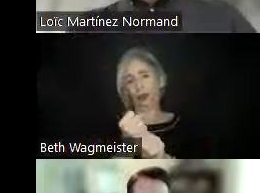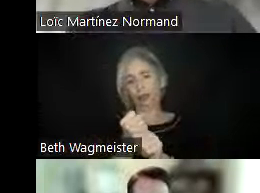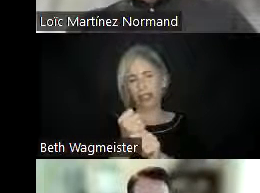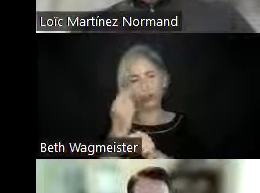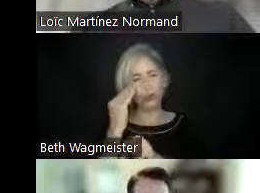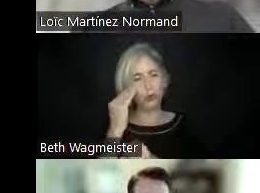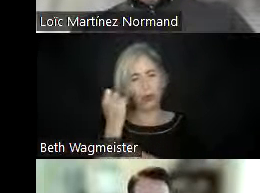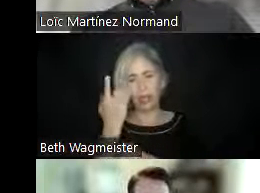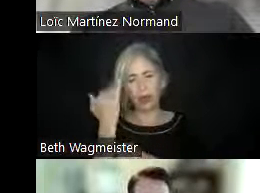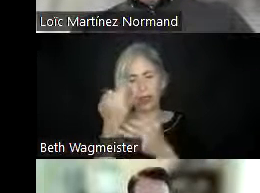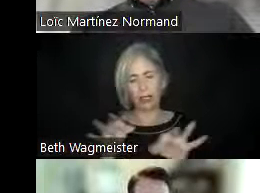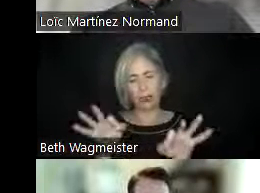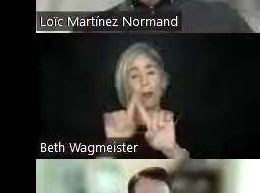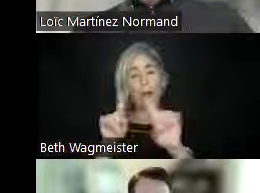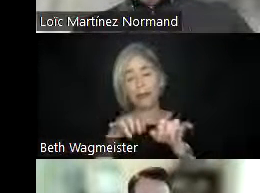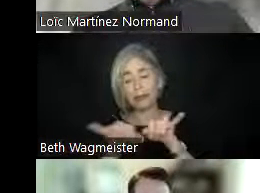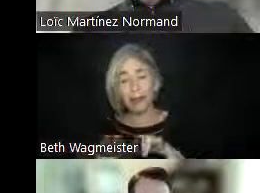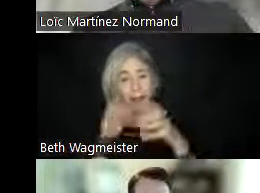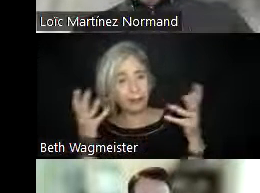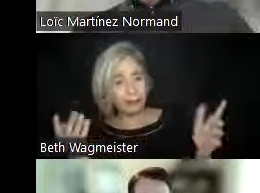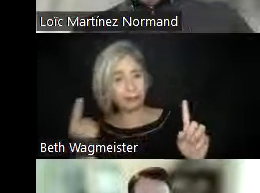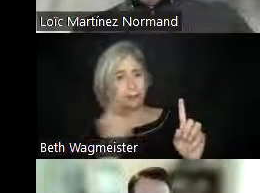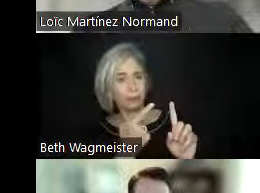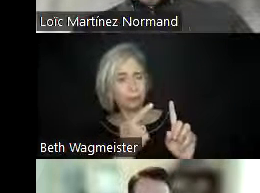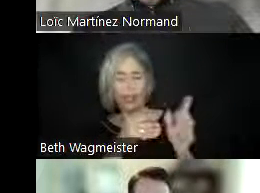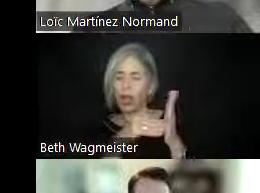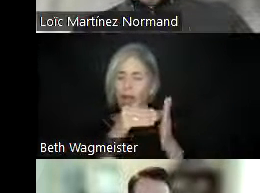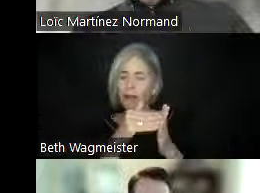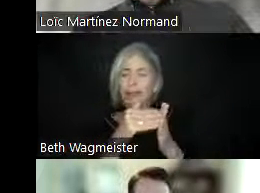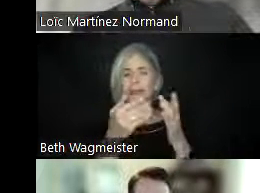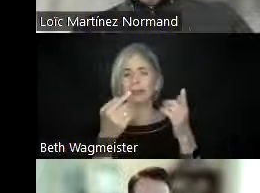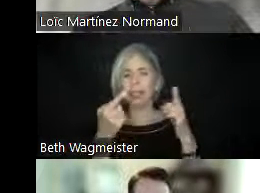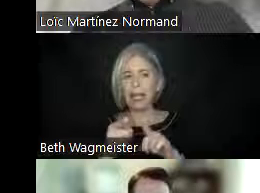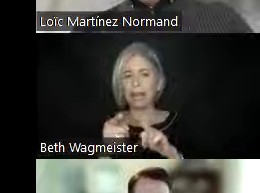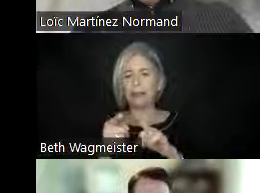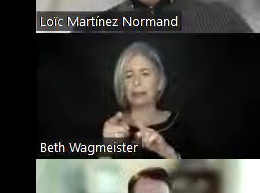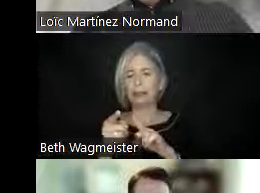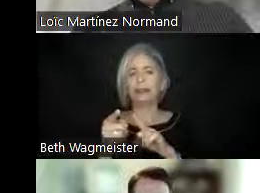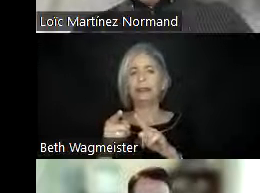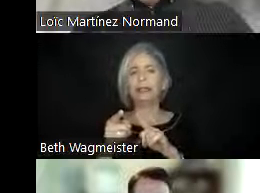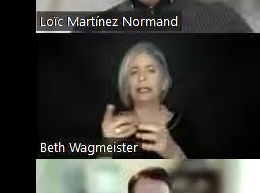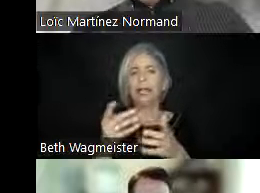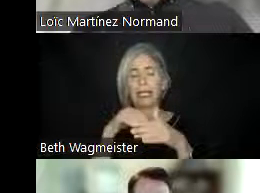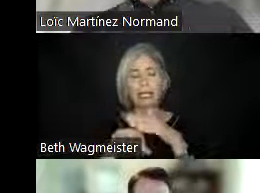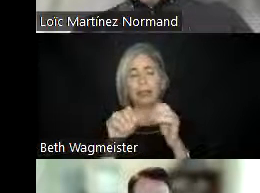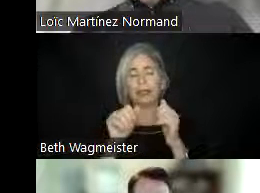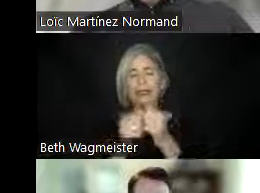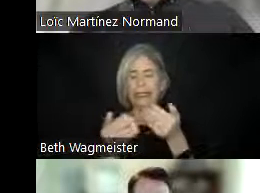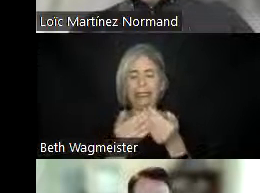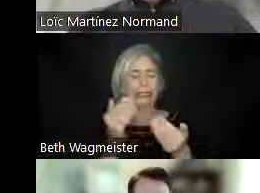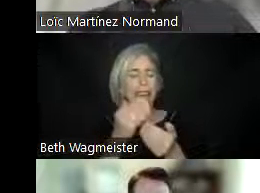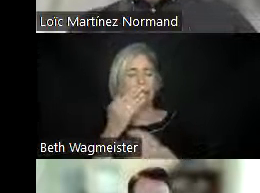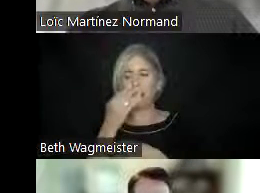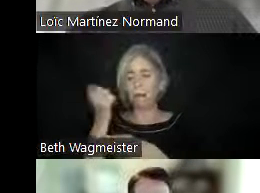still. It is often said, but not always done in accessibility, that it's much easier and better